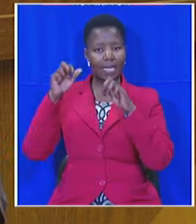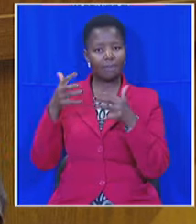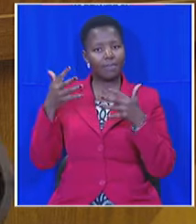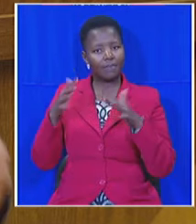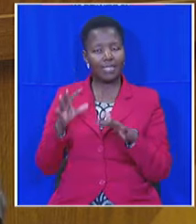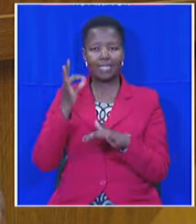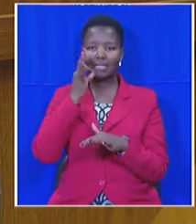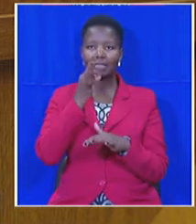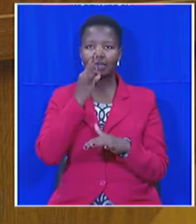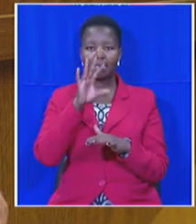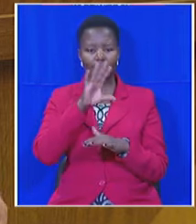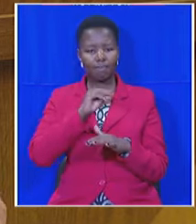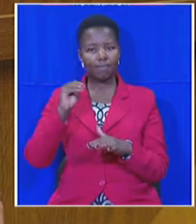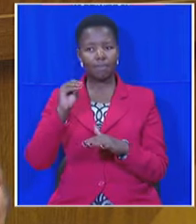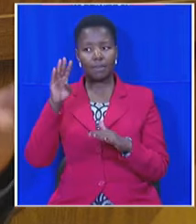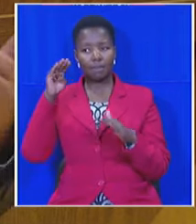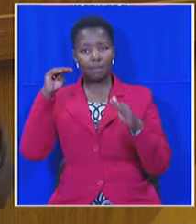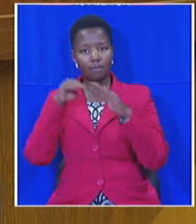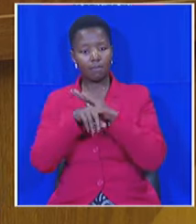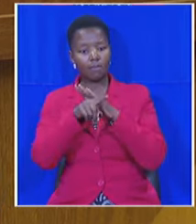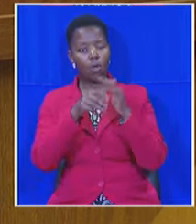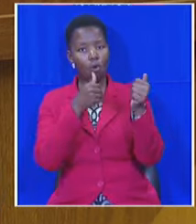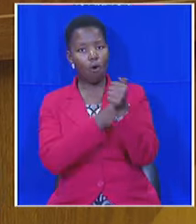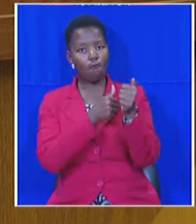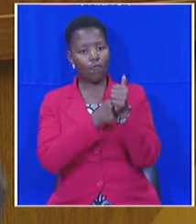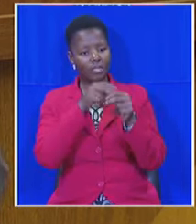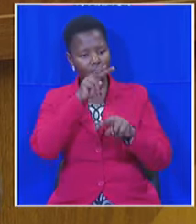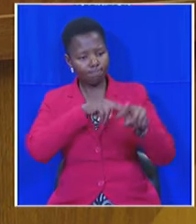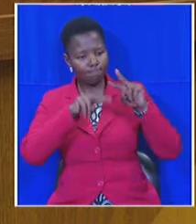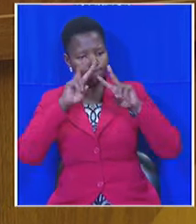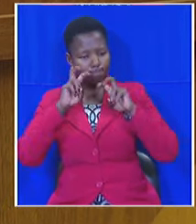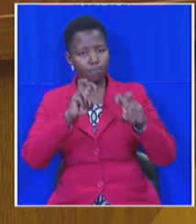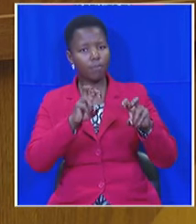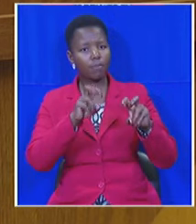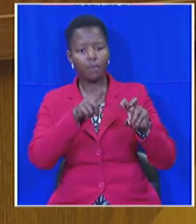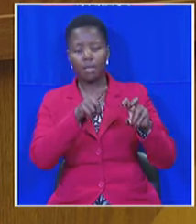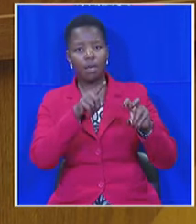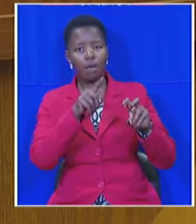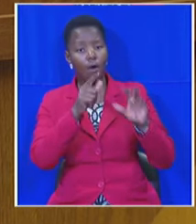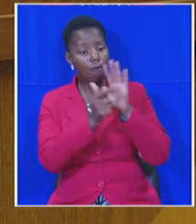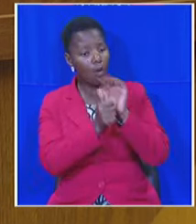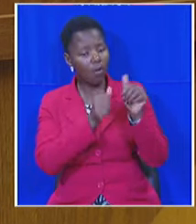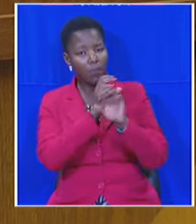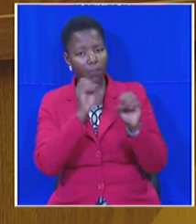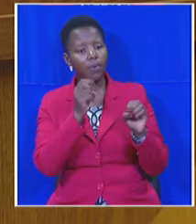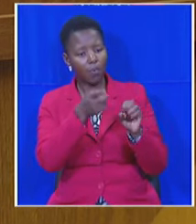an illegal raid on her office, we immediately invited her to the Portfolio Committee to brief us on her concerns,